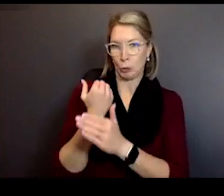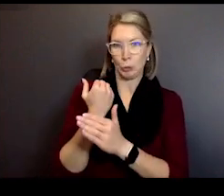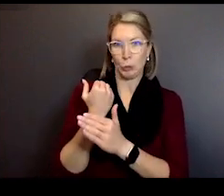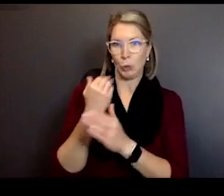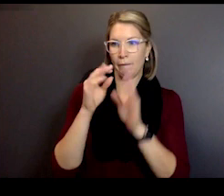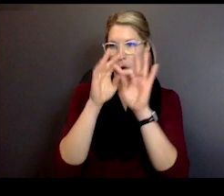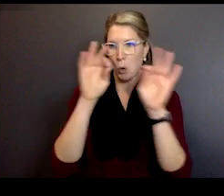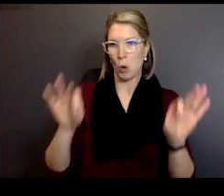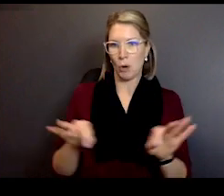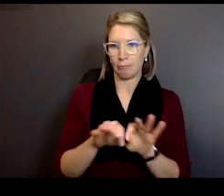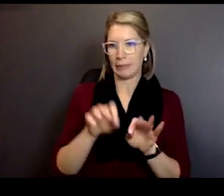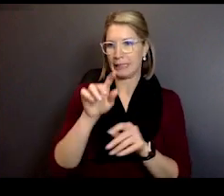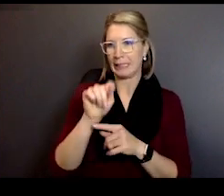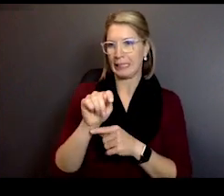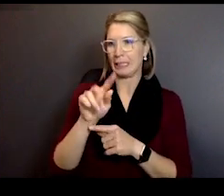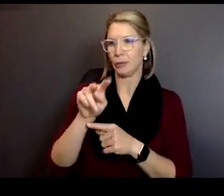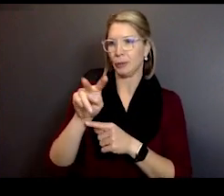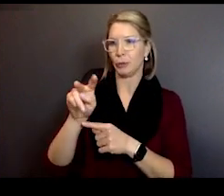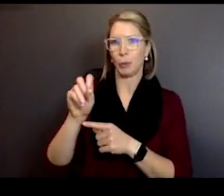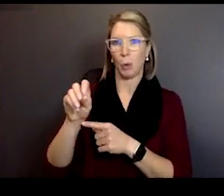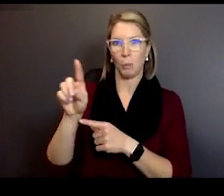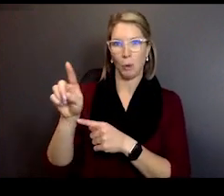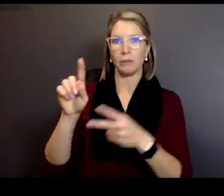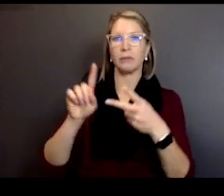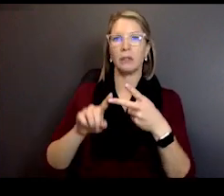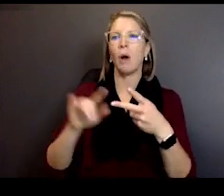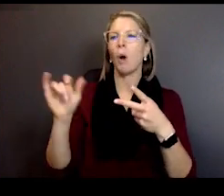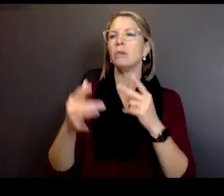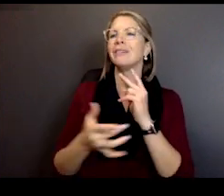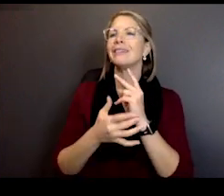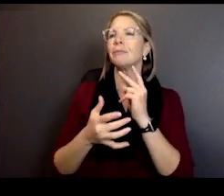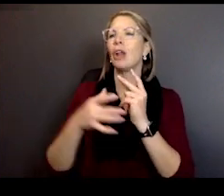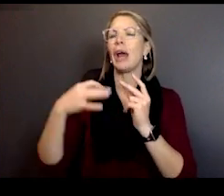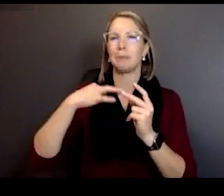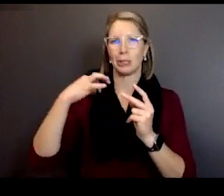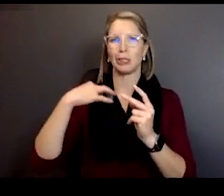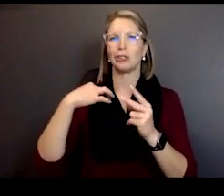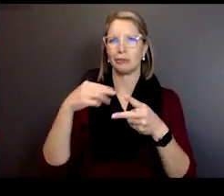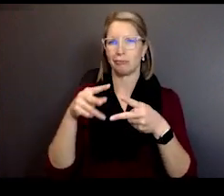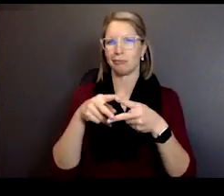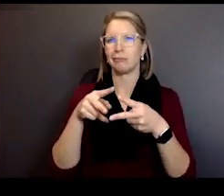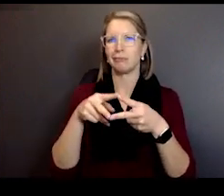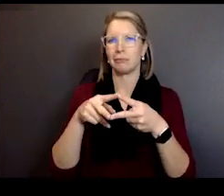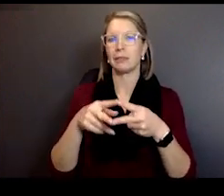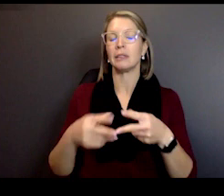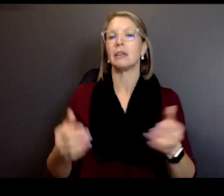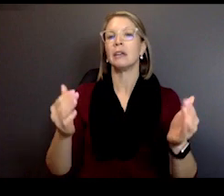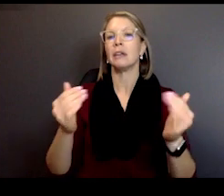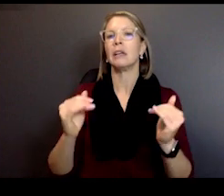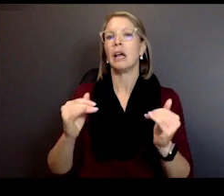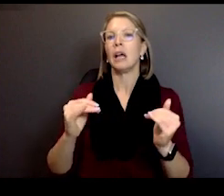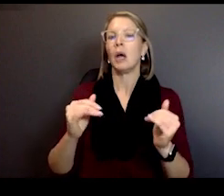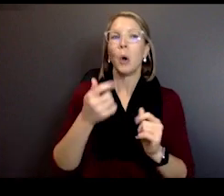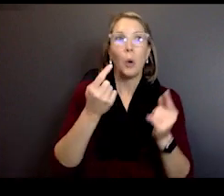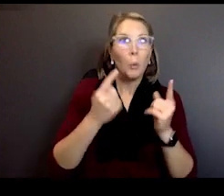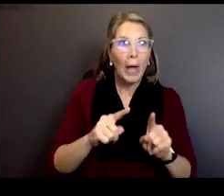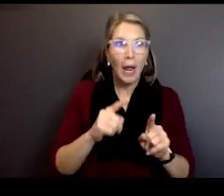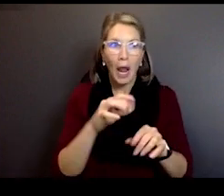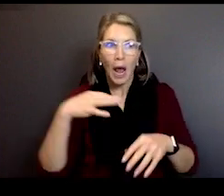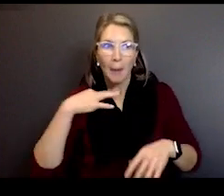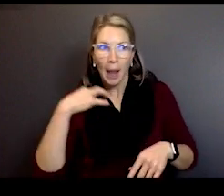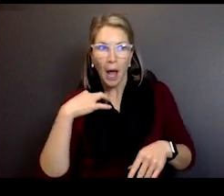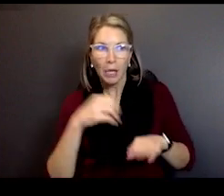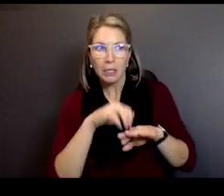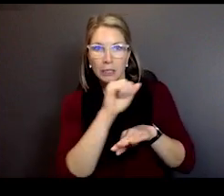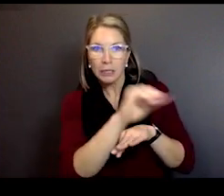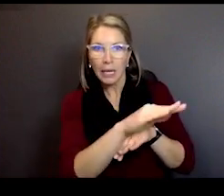form T2201 and digital application. We will review eligibility periods and what to